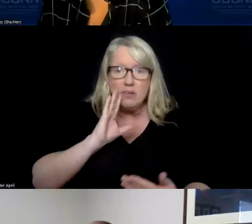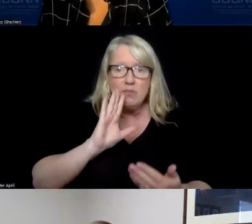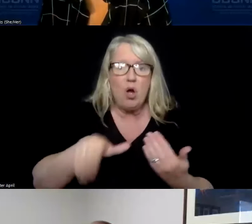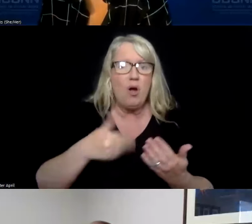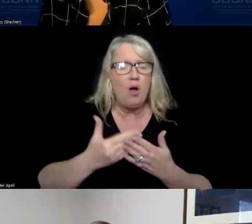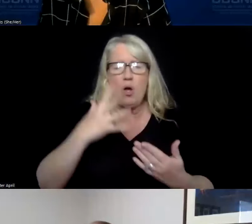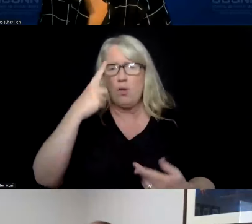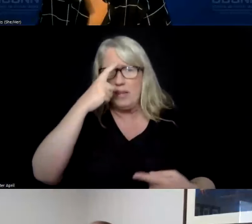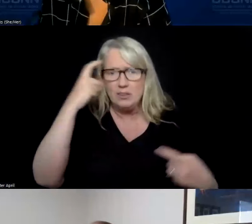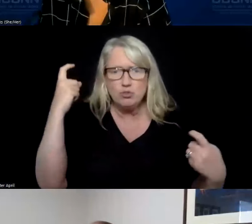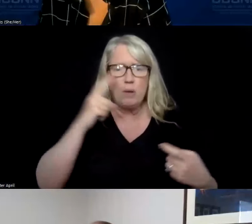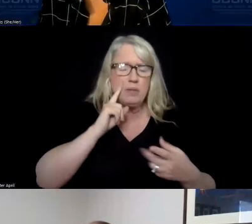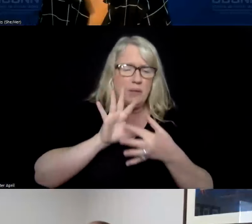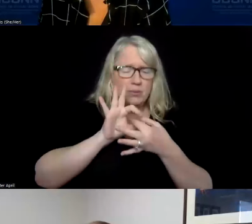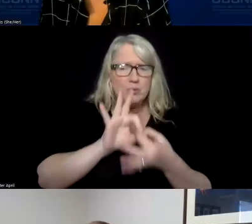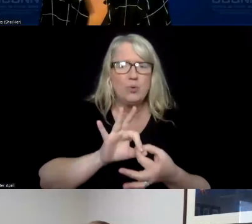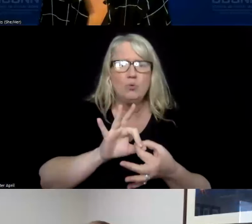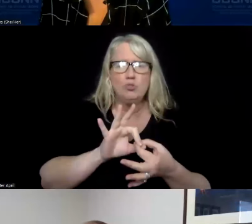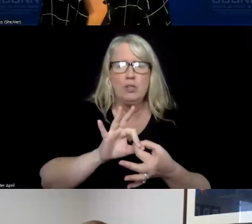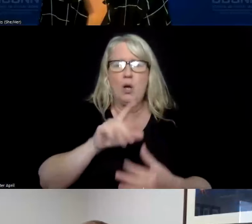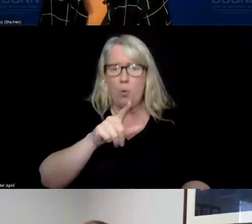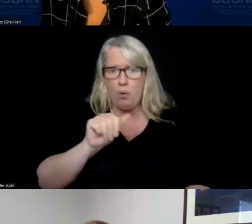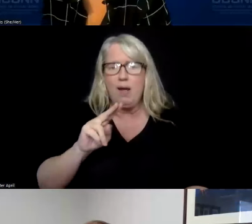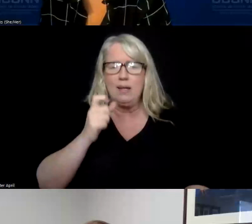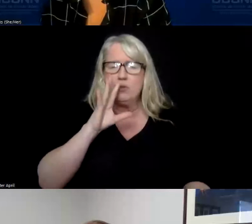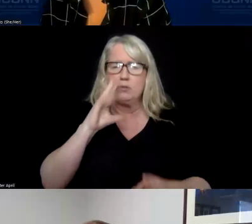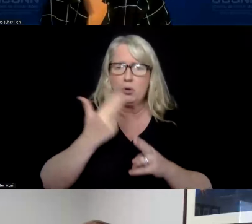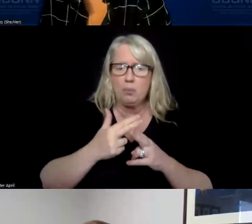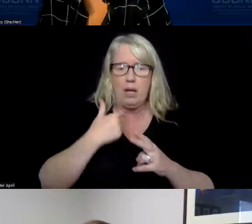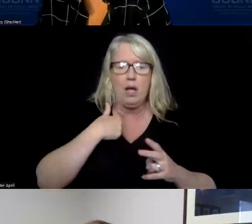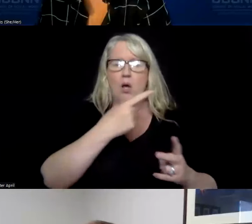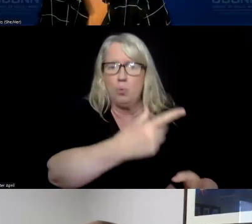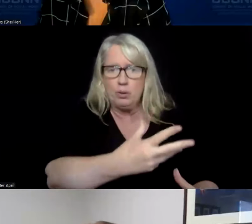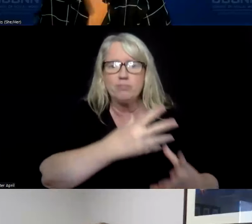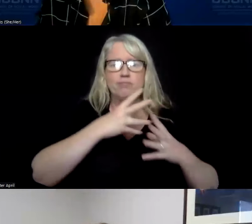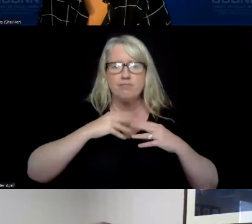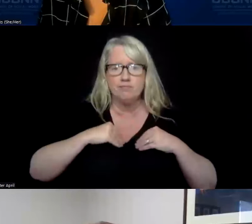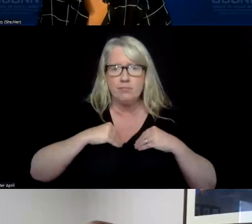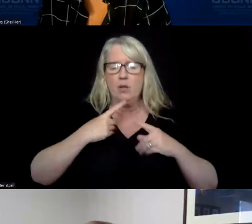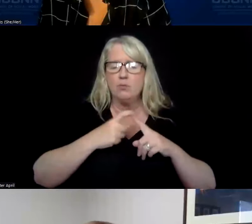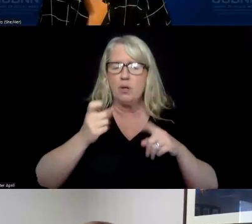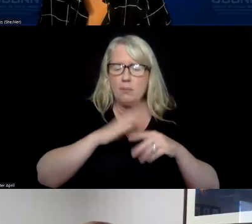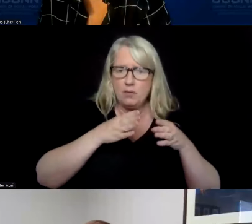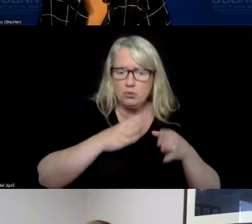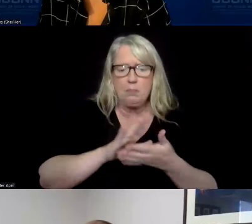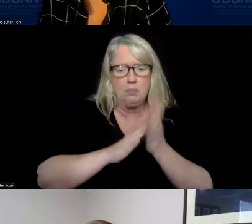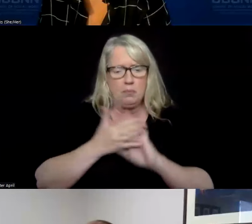trauma associated with it that Angela spoke to. We took this child in off the street, became foster parents for